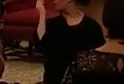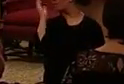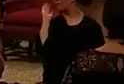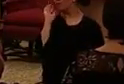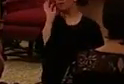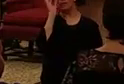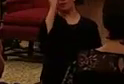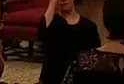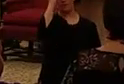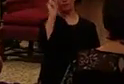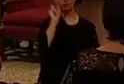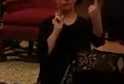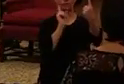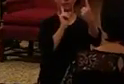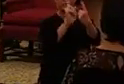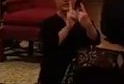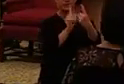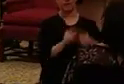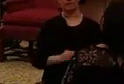only towards Him.